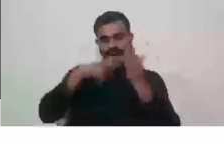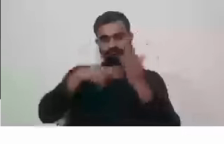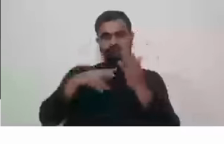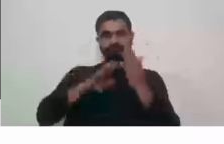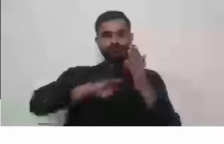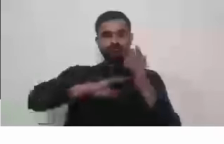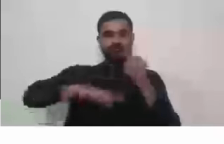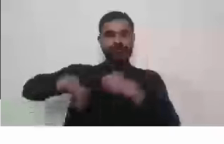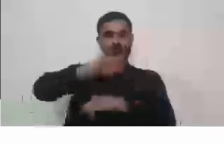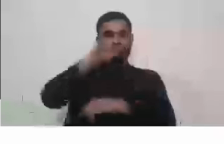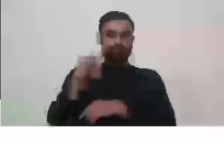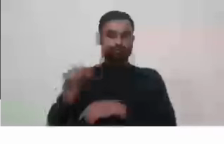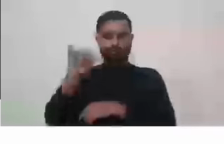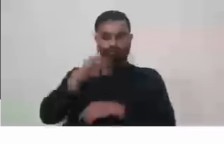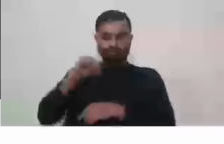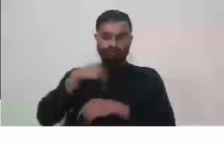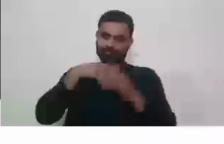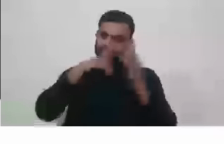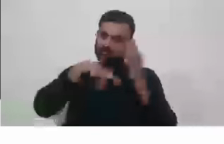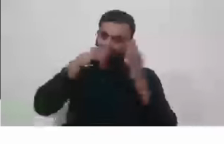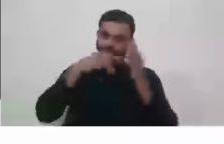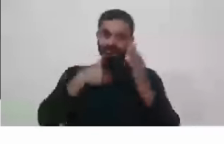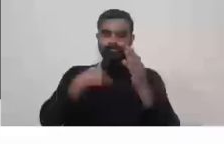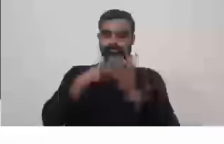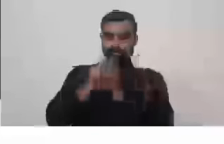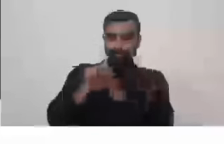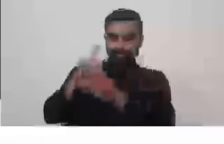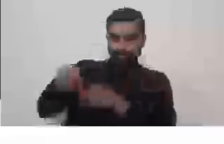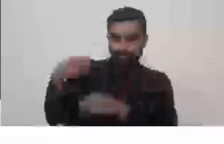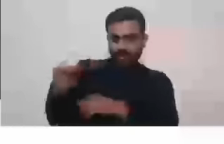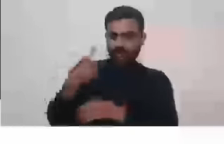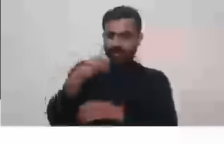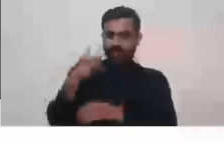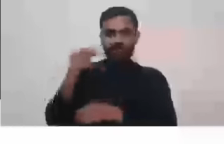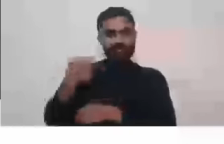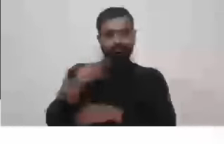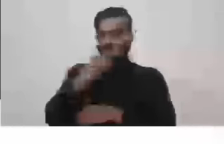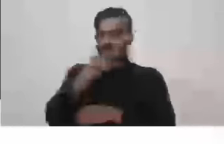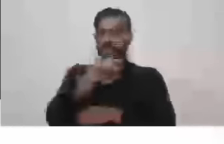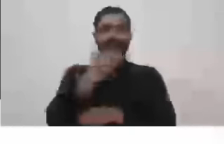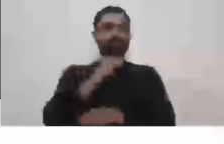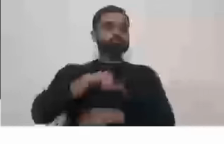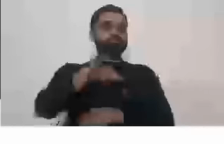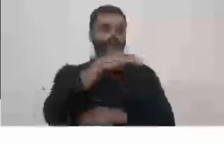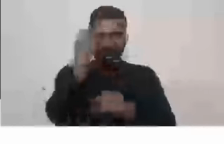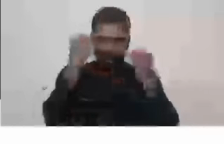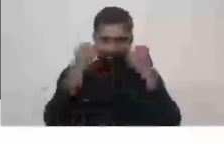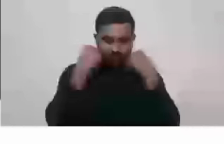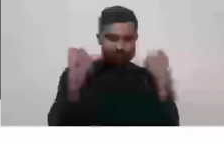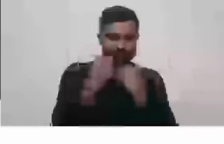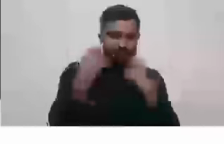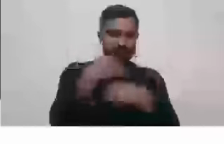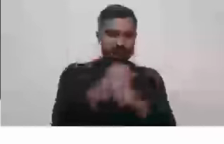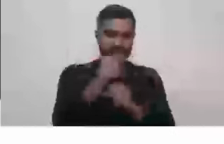State Board. And aligning to it, my dear colleague Nandev Navsare has asked students to create an advertisement.